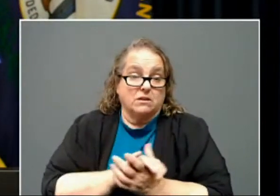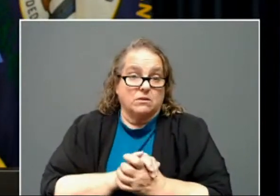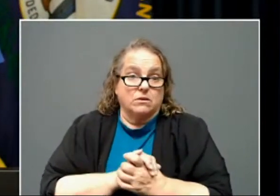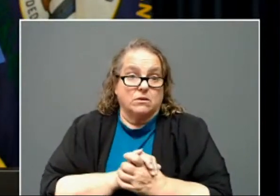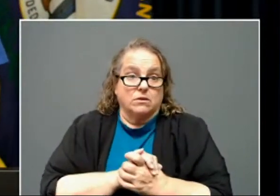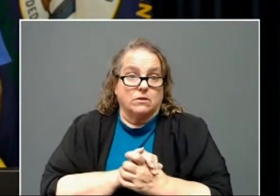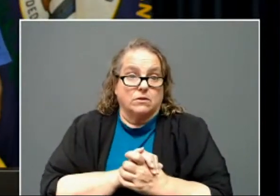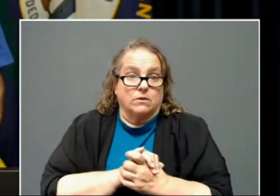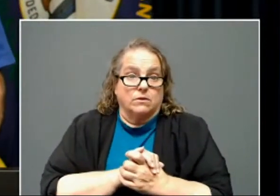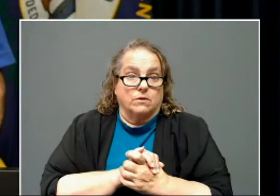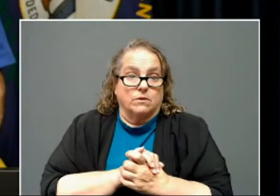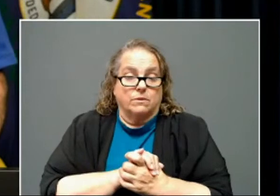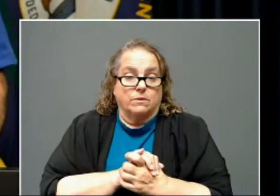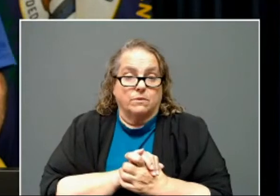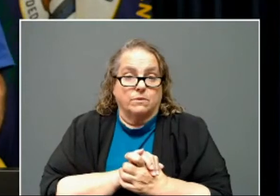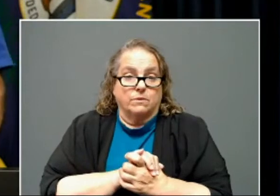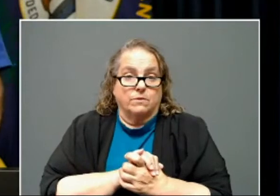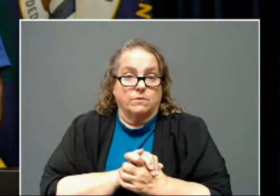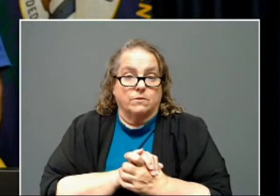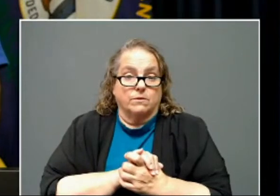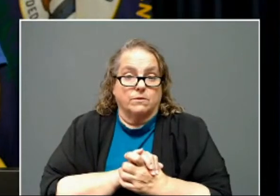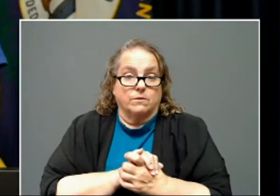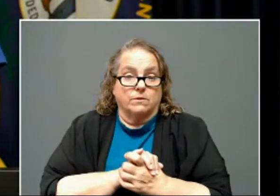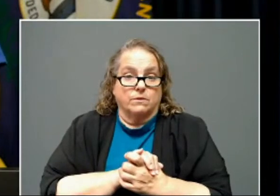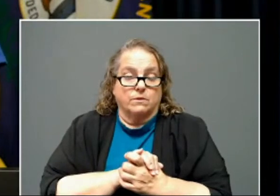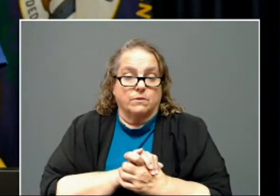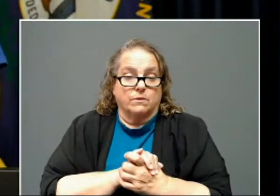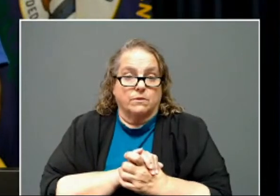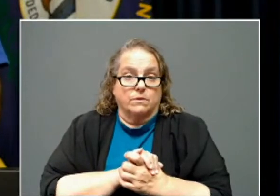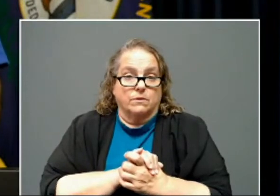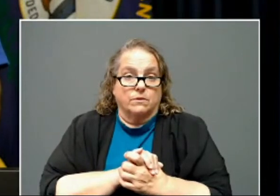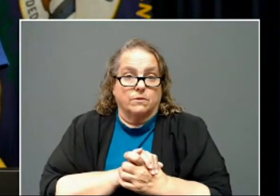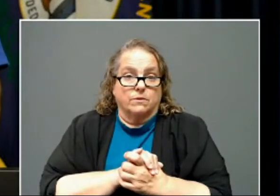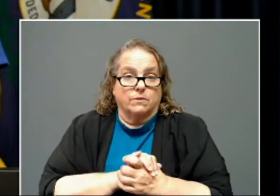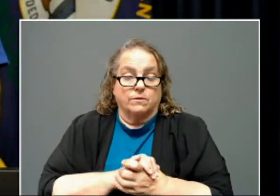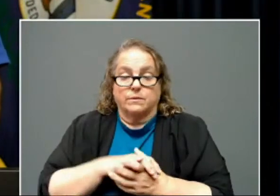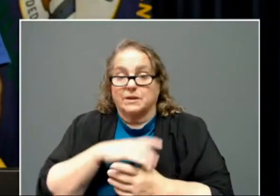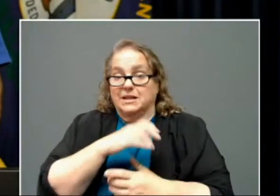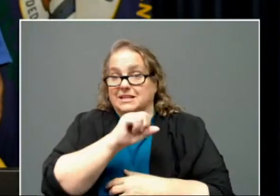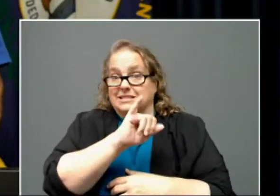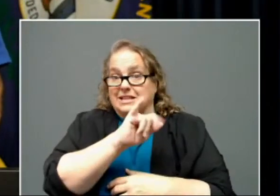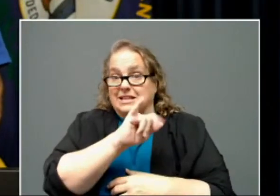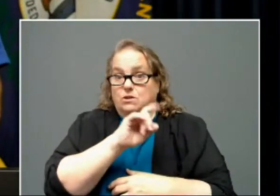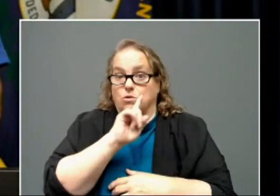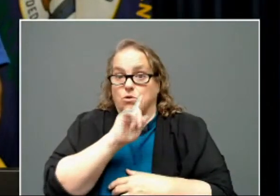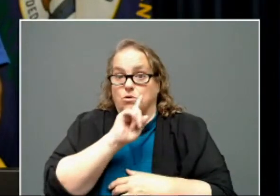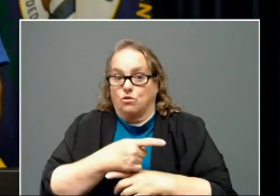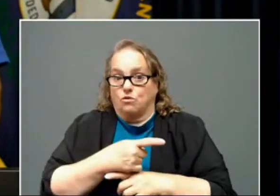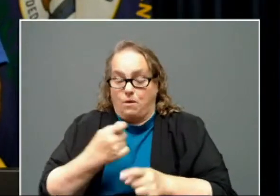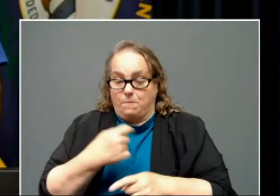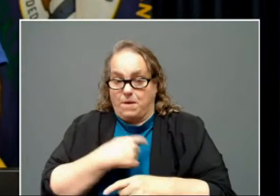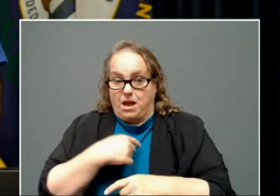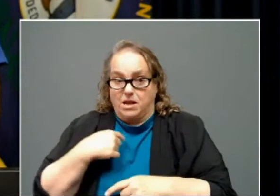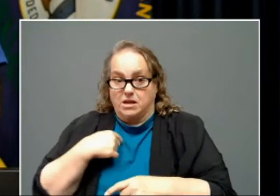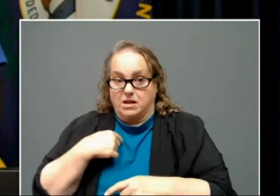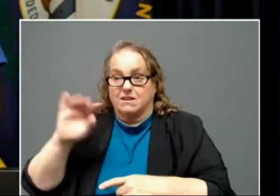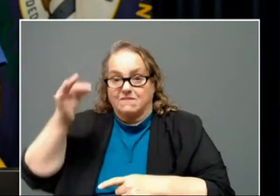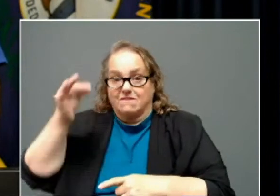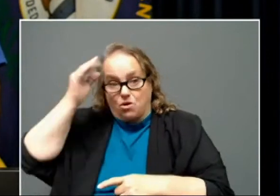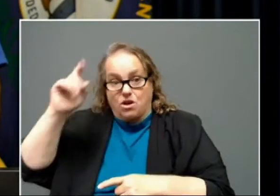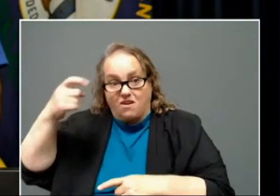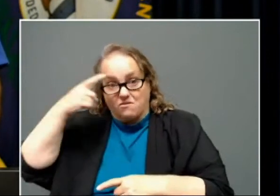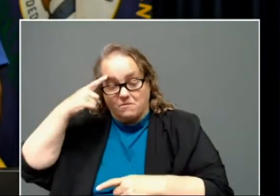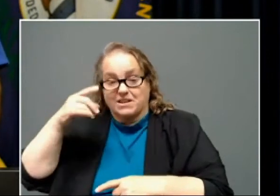okay, so the sites will order through us what they need. Those will come down from the federal government. But given that's the